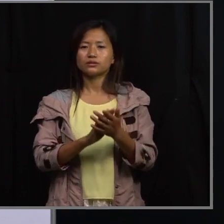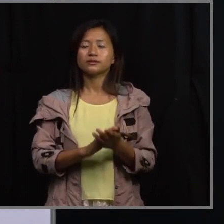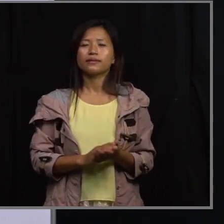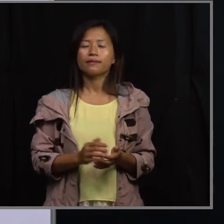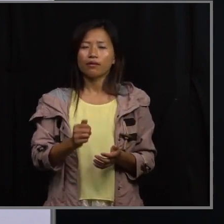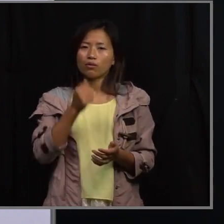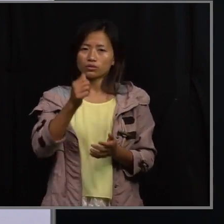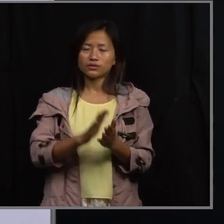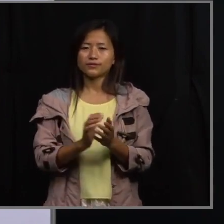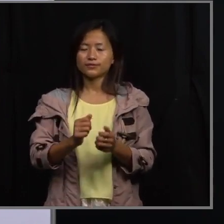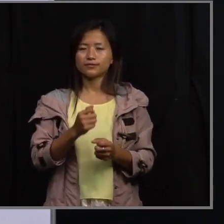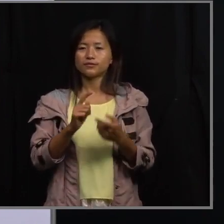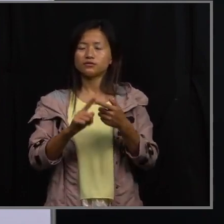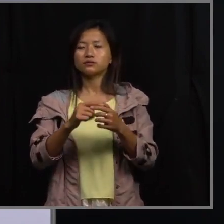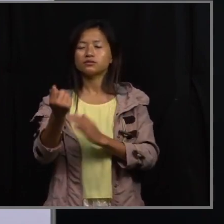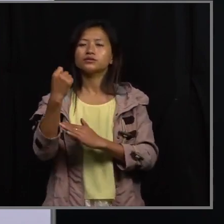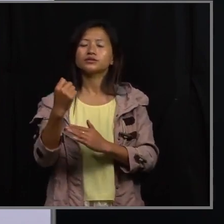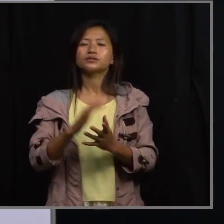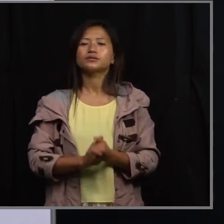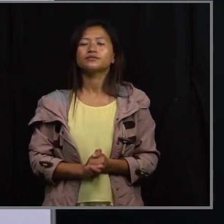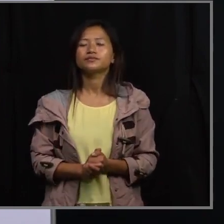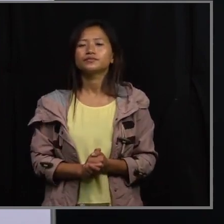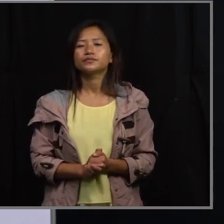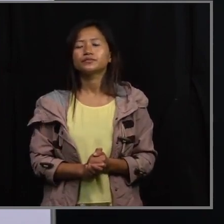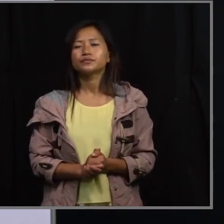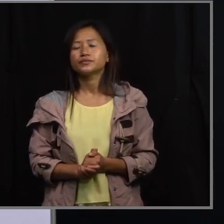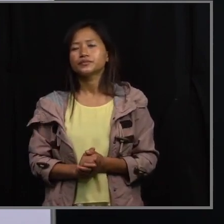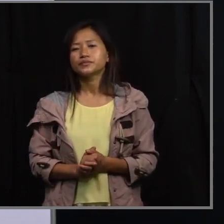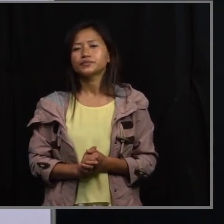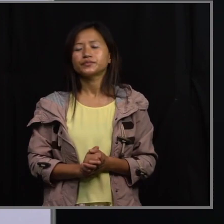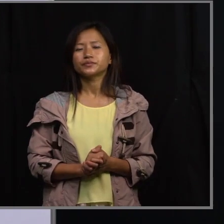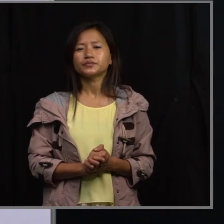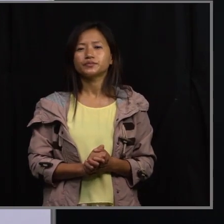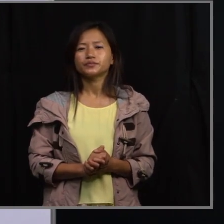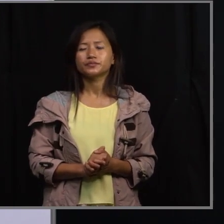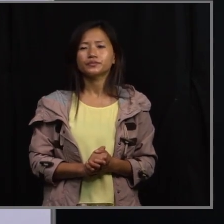energy, right? So this is how, so what is force? Force is a push or pull which change or